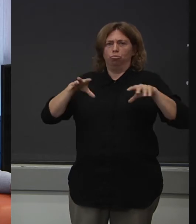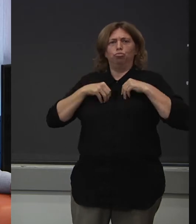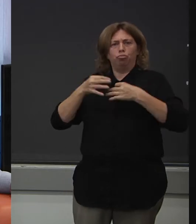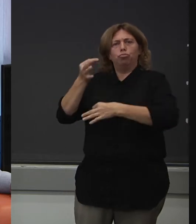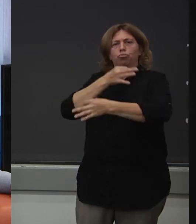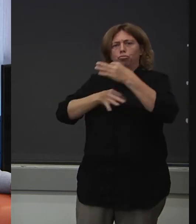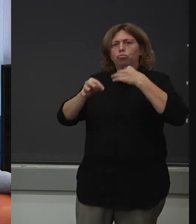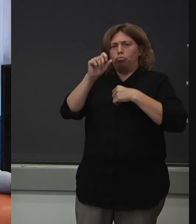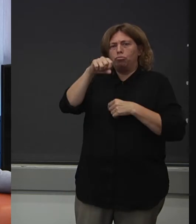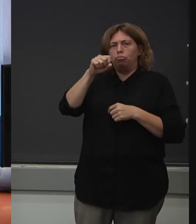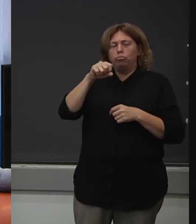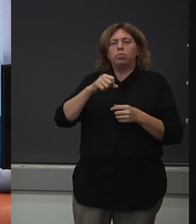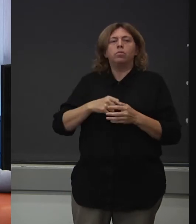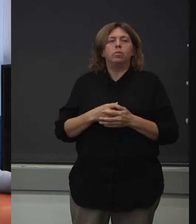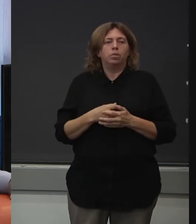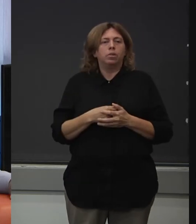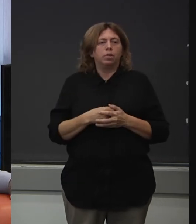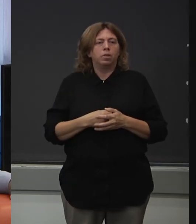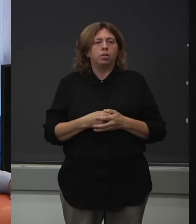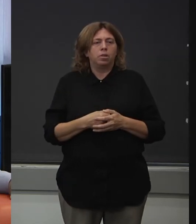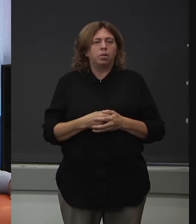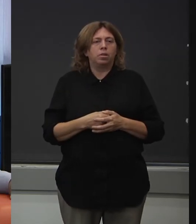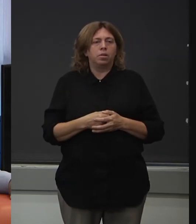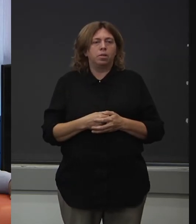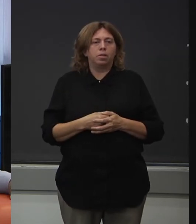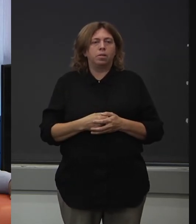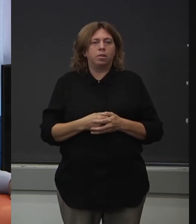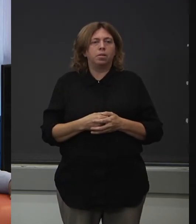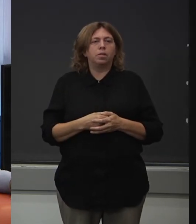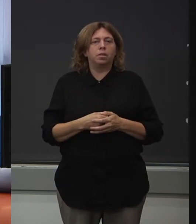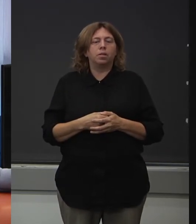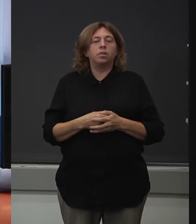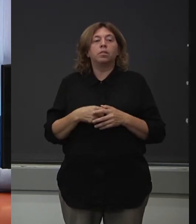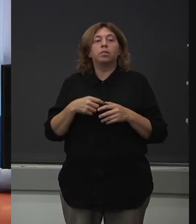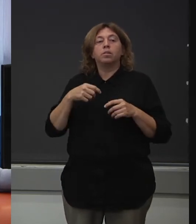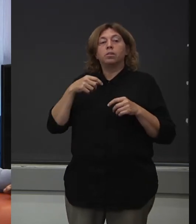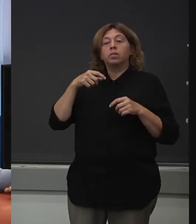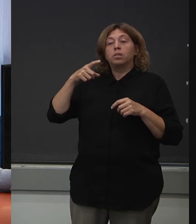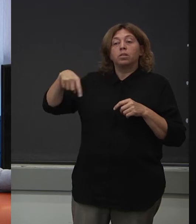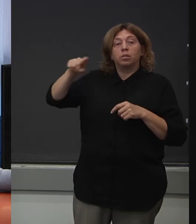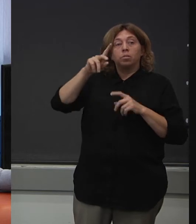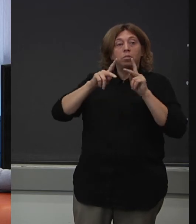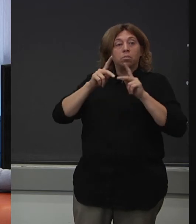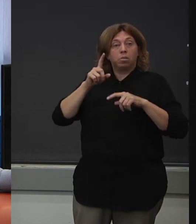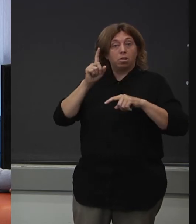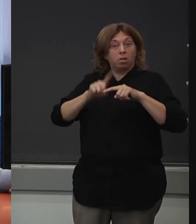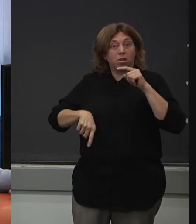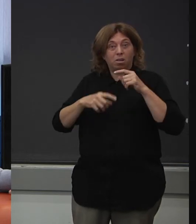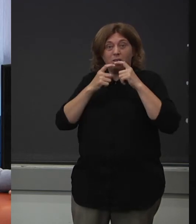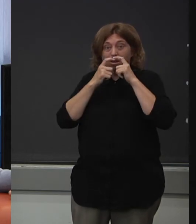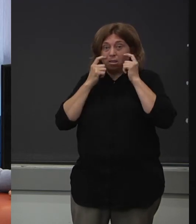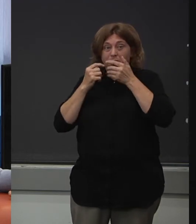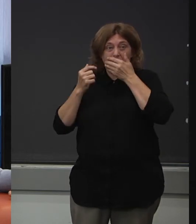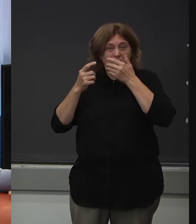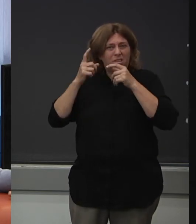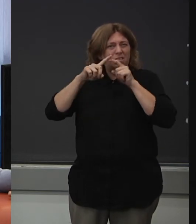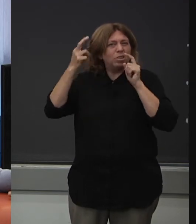face masks. So I'm thinking of in a situation like we're in right now,